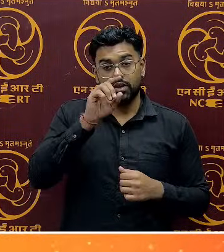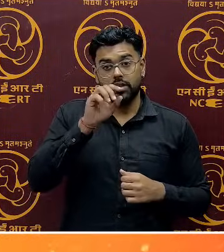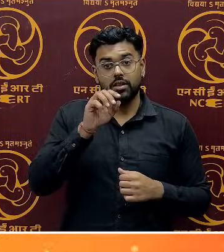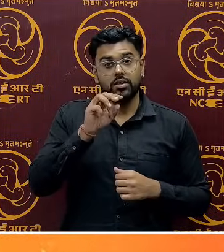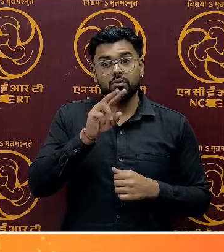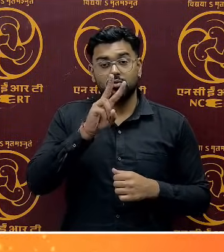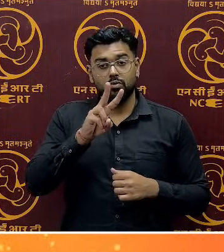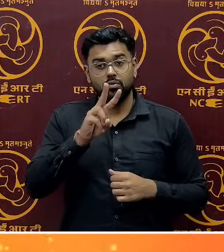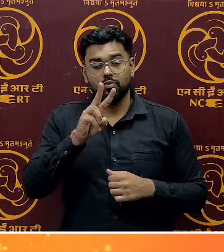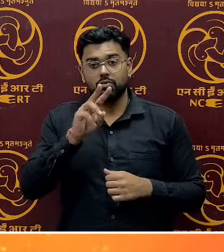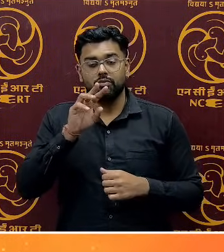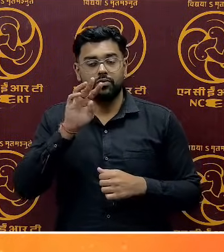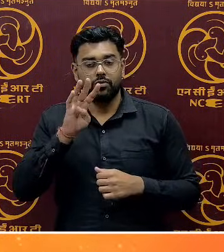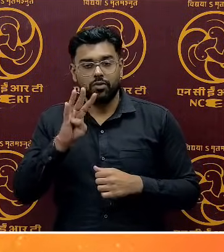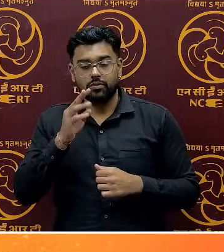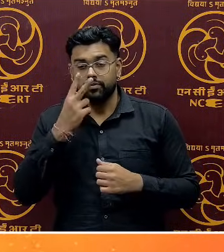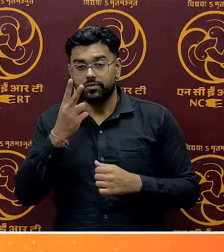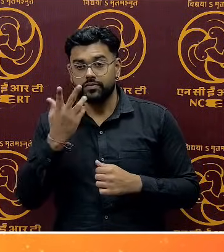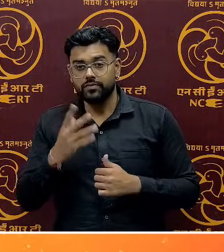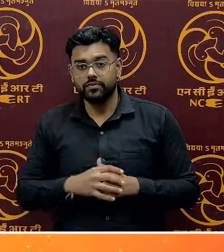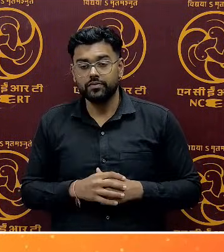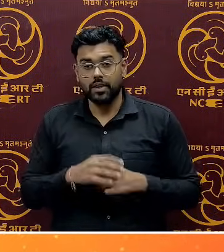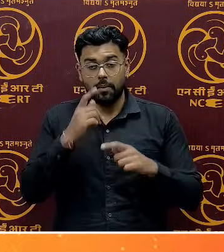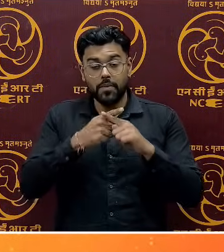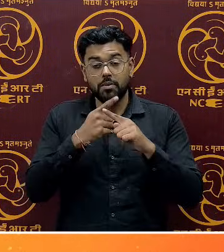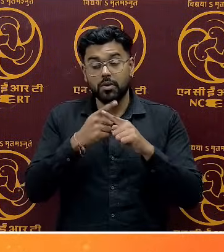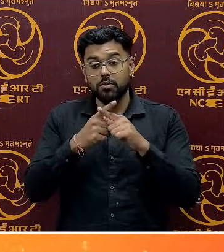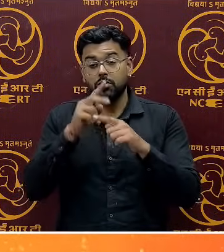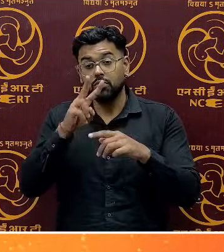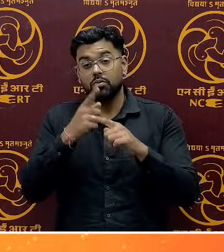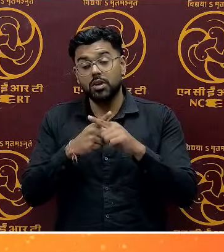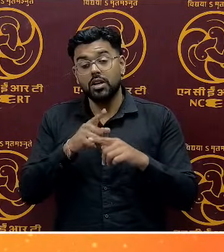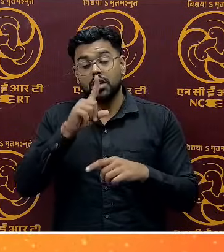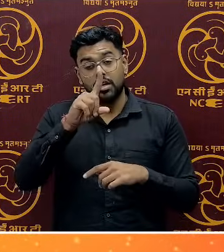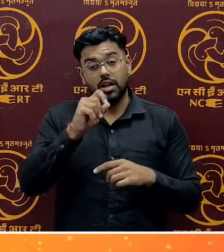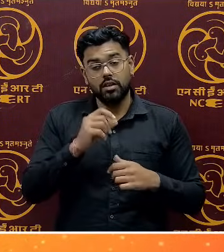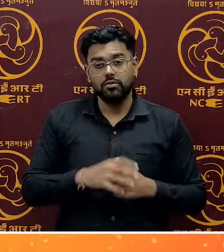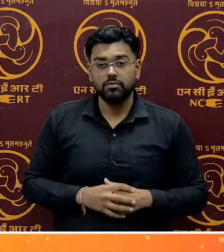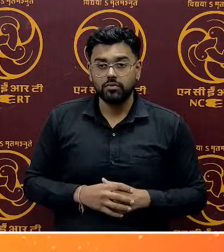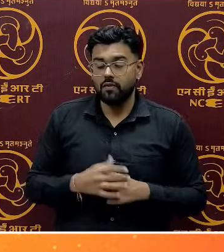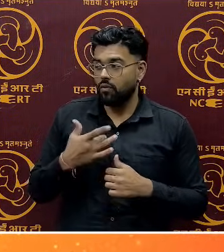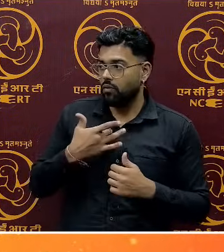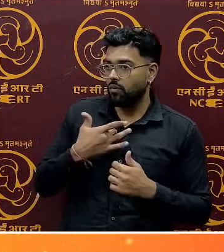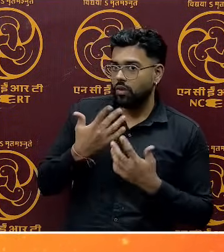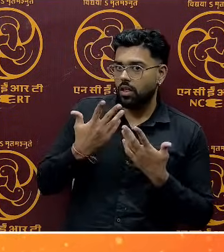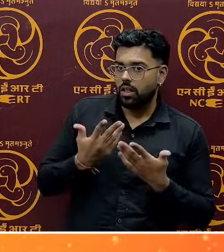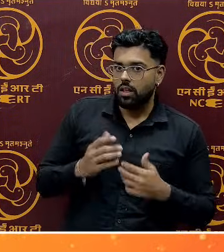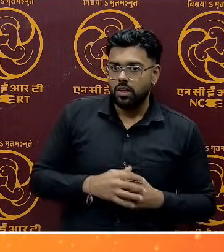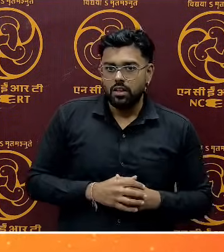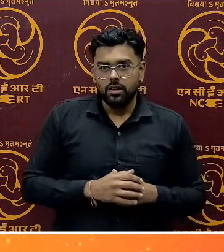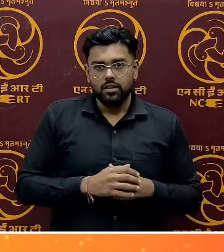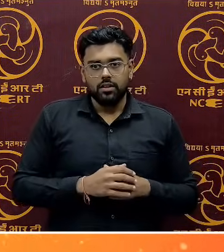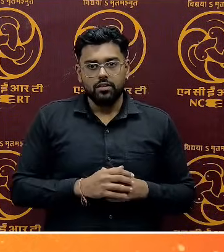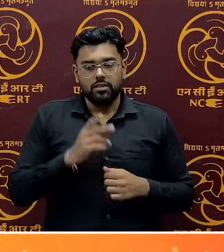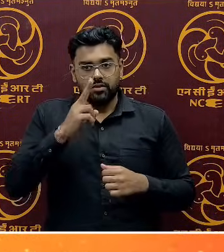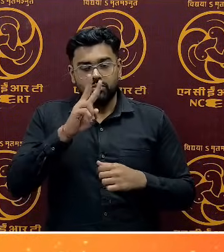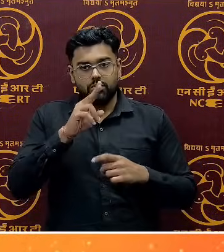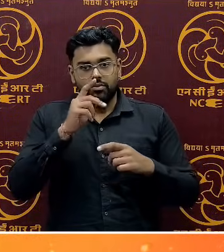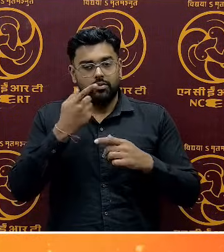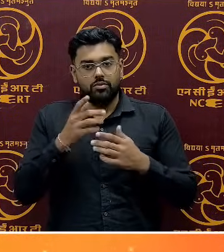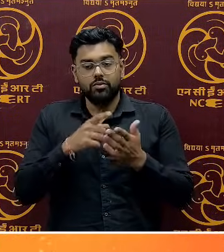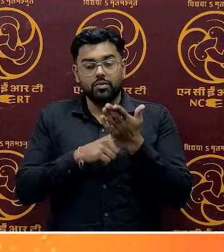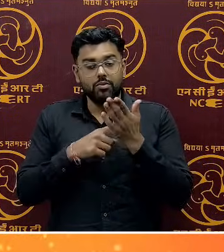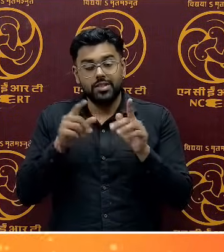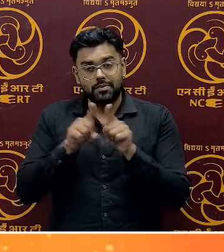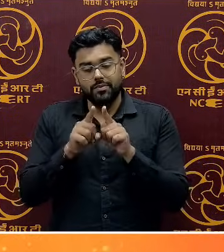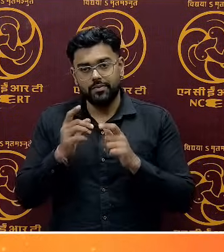1024? I have to multiply 2 how many times, Harpreet? 10 times. Wow. So, 2 to the power 10 gives me 1024